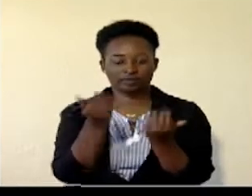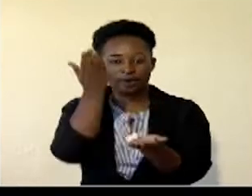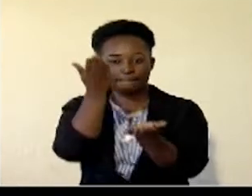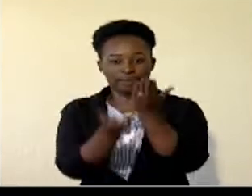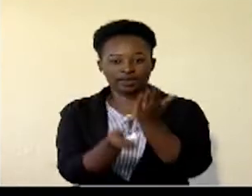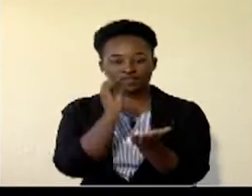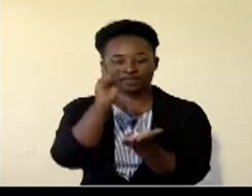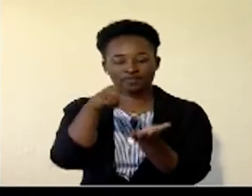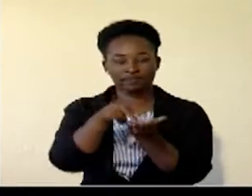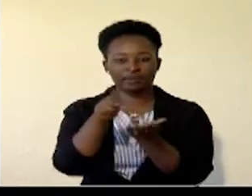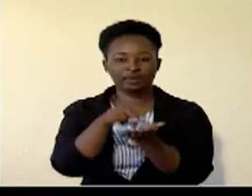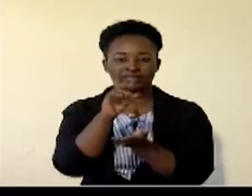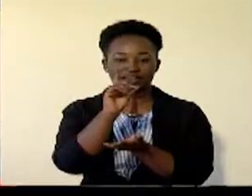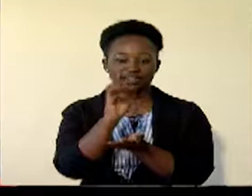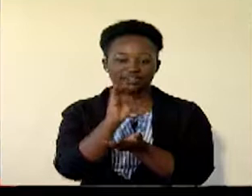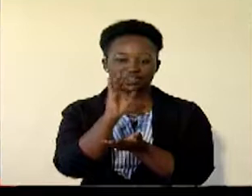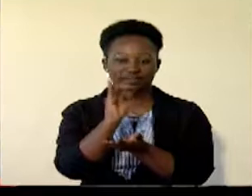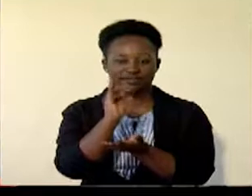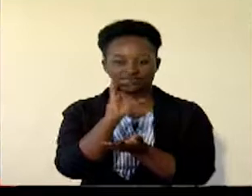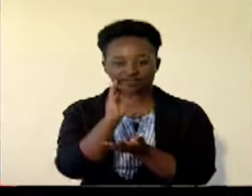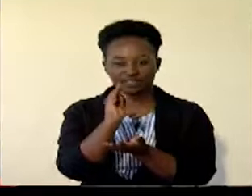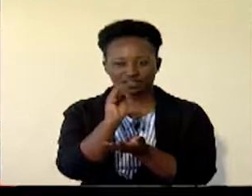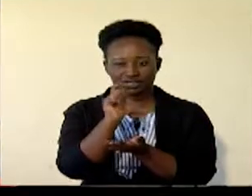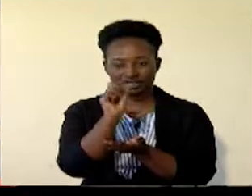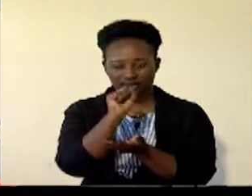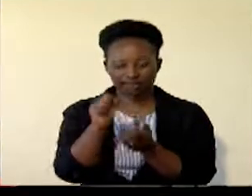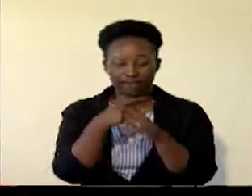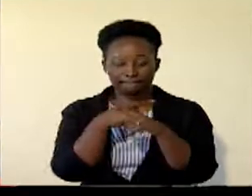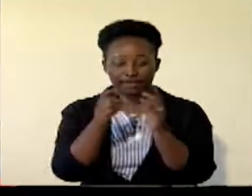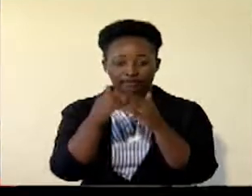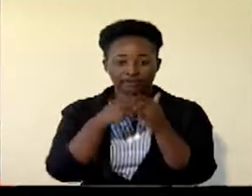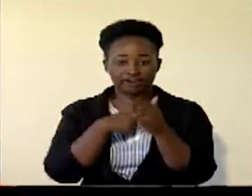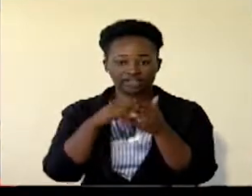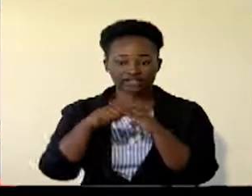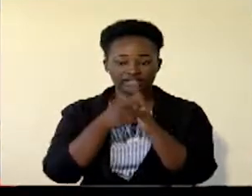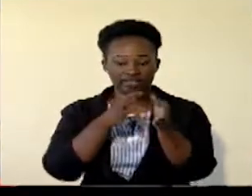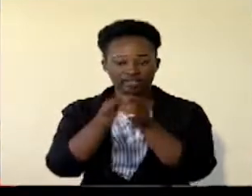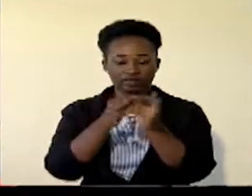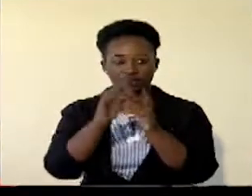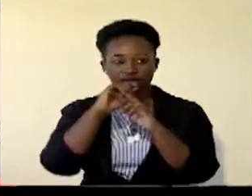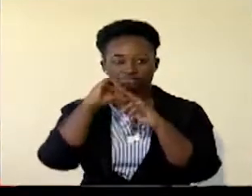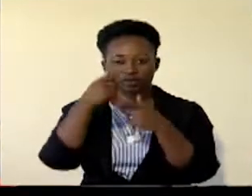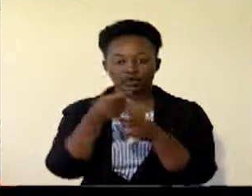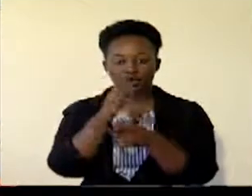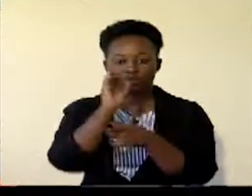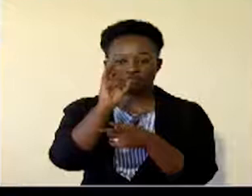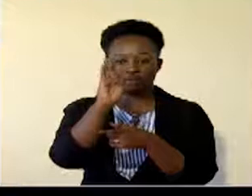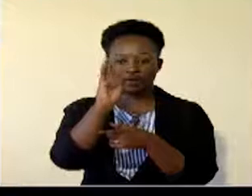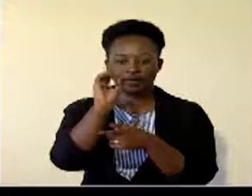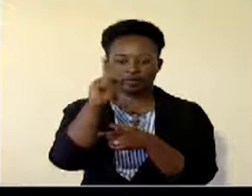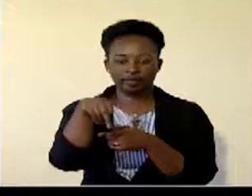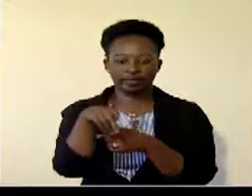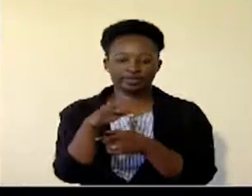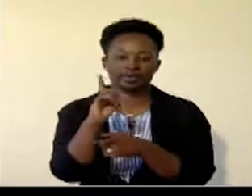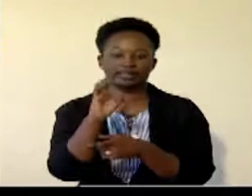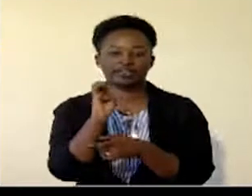payment deficits. But before I start explaining the solutions to BOP deficits, I